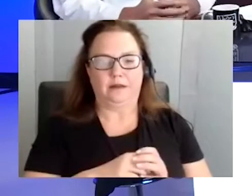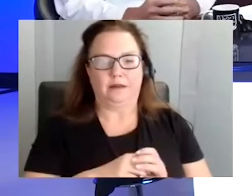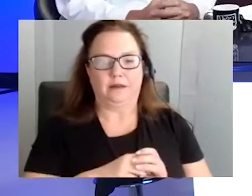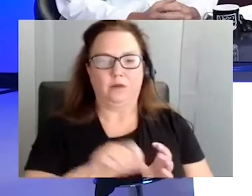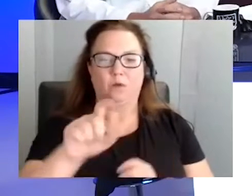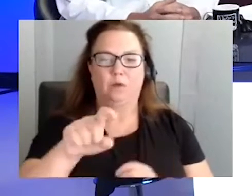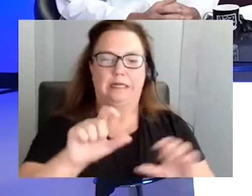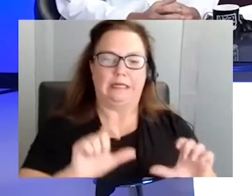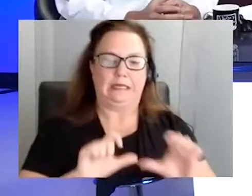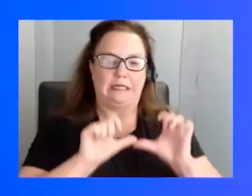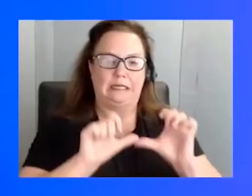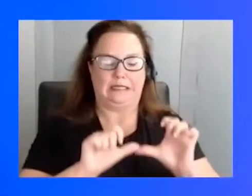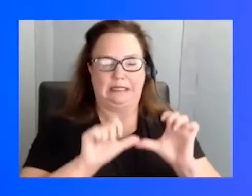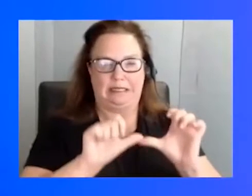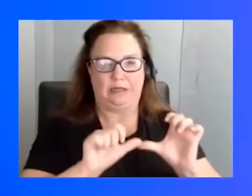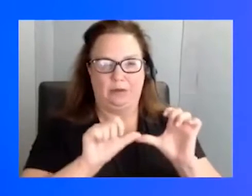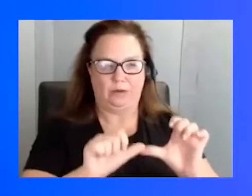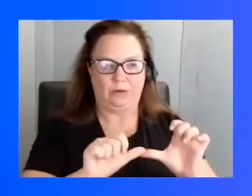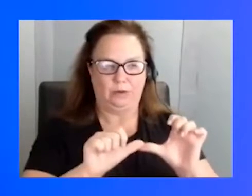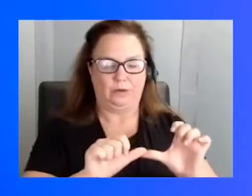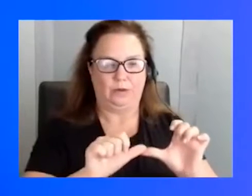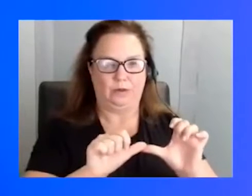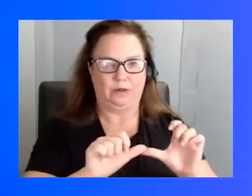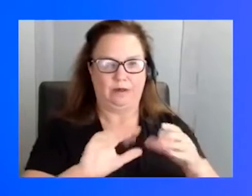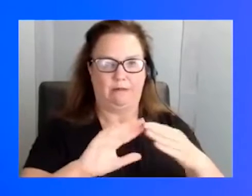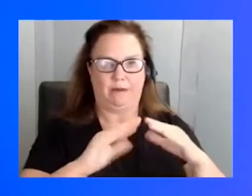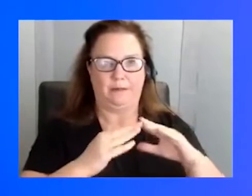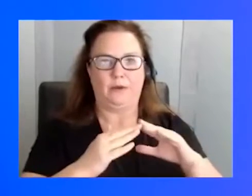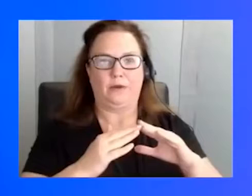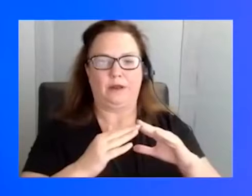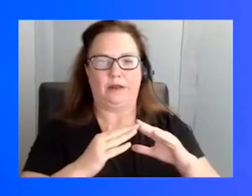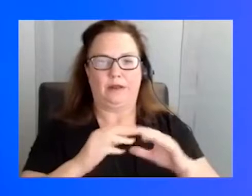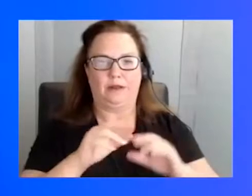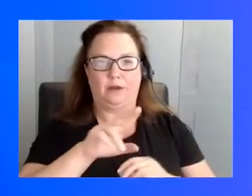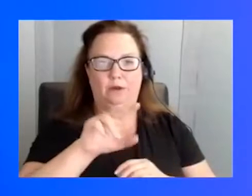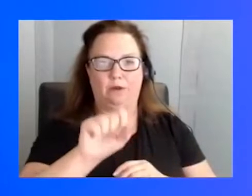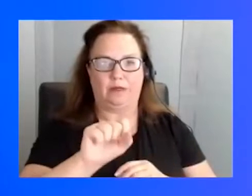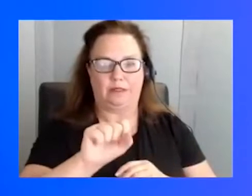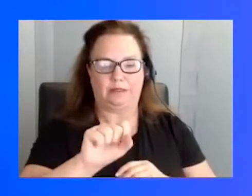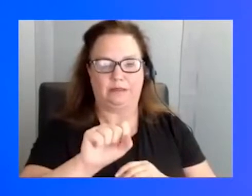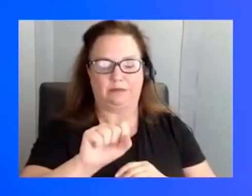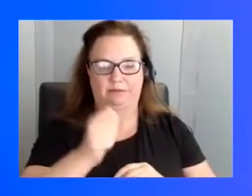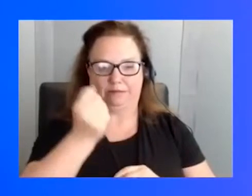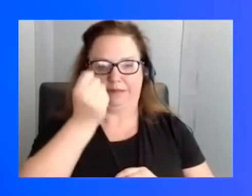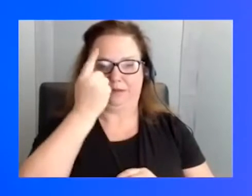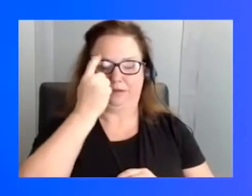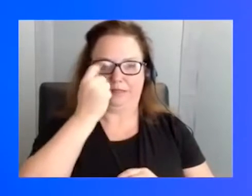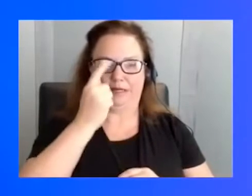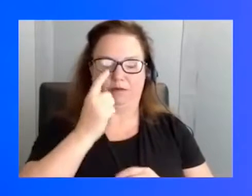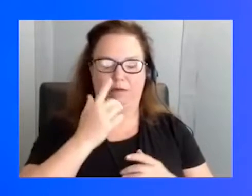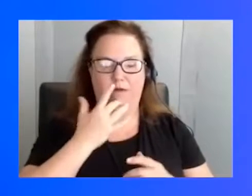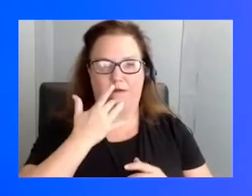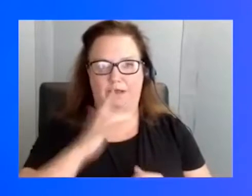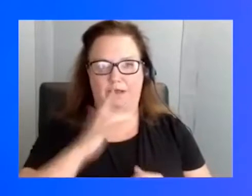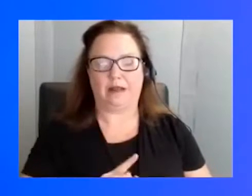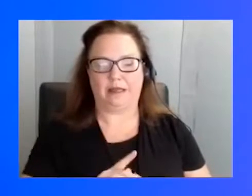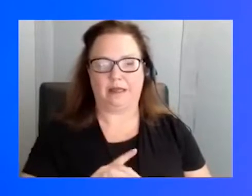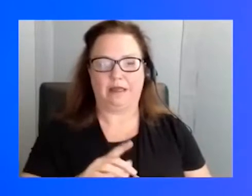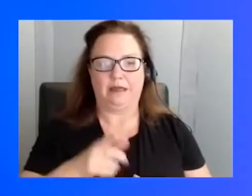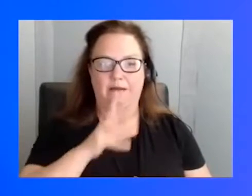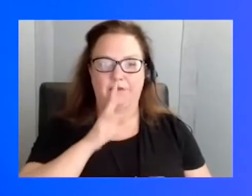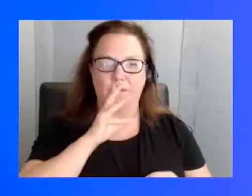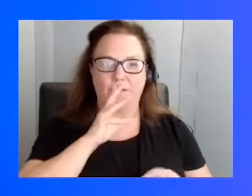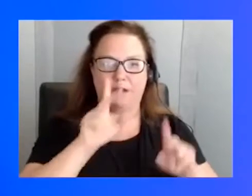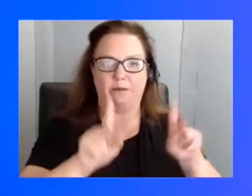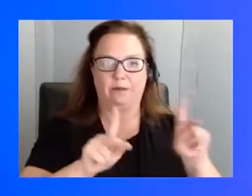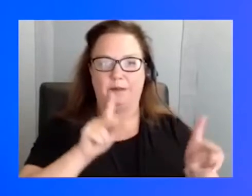move forward in our community and in the United States with grace and understand how fortunate we are. If you're talking to people